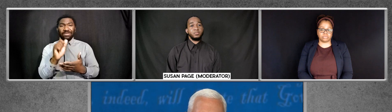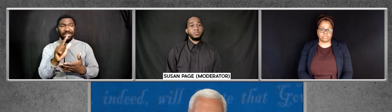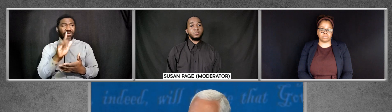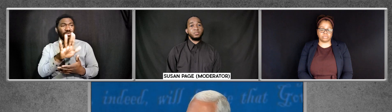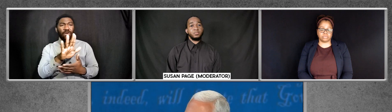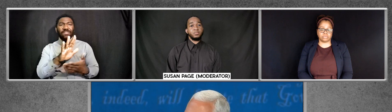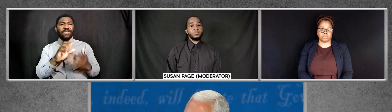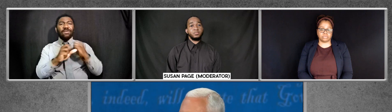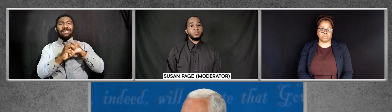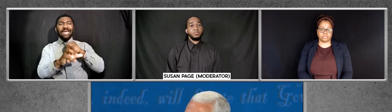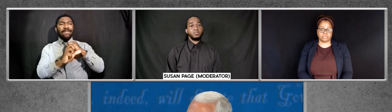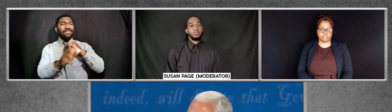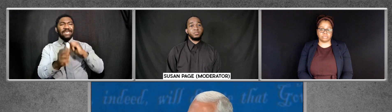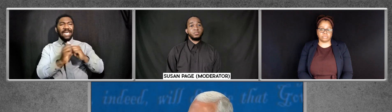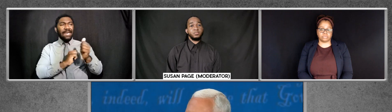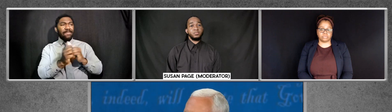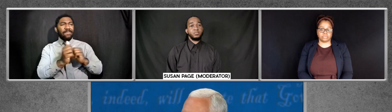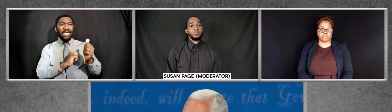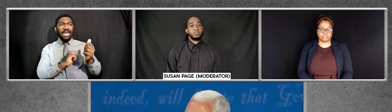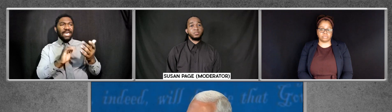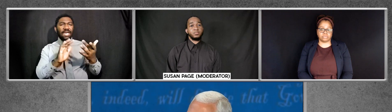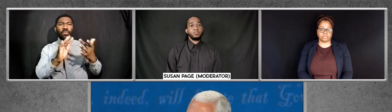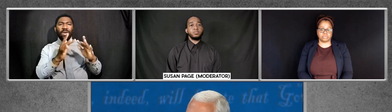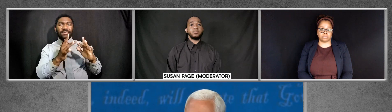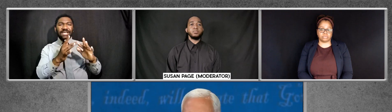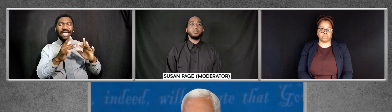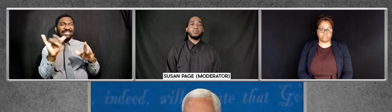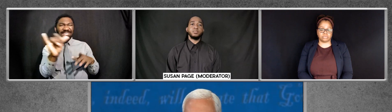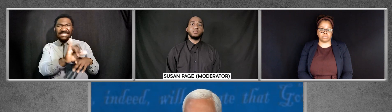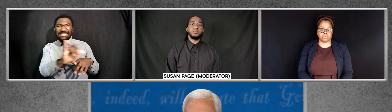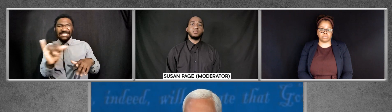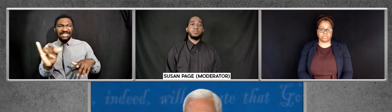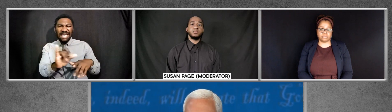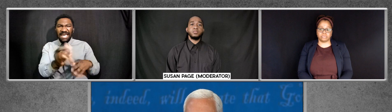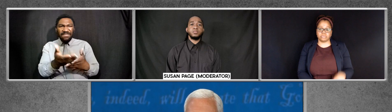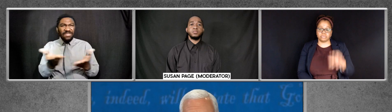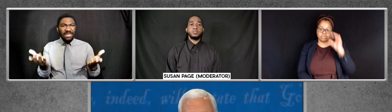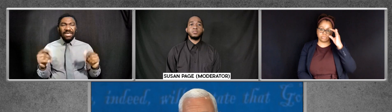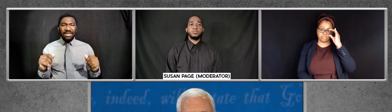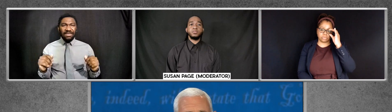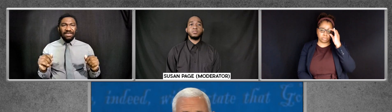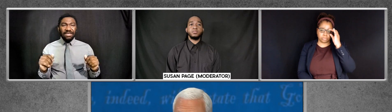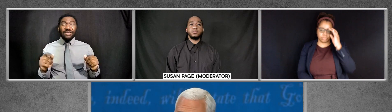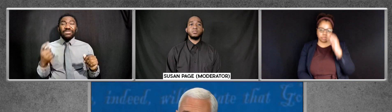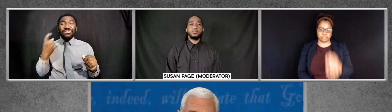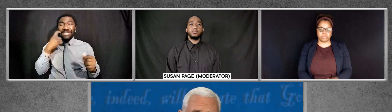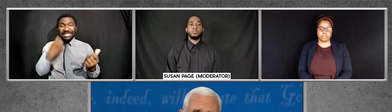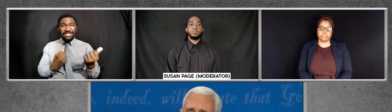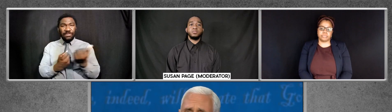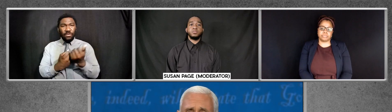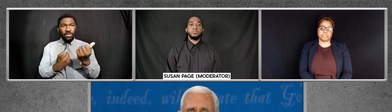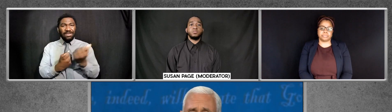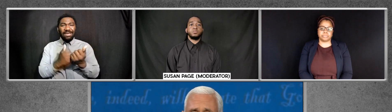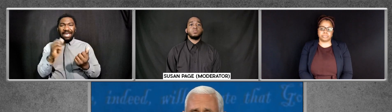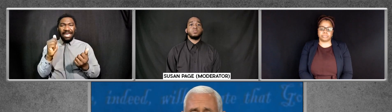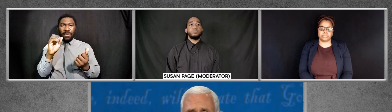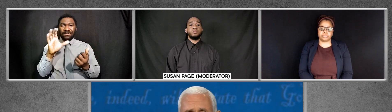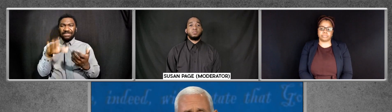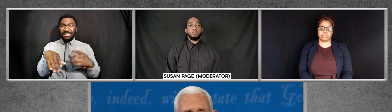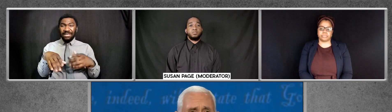plan as you co-sponsored with AOC when she submitted it in the Senate. And you just heard the senator say that she's going to